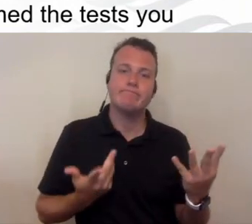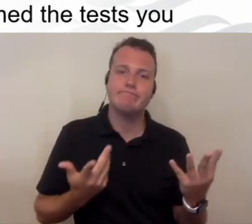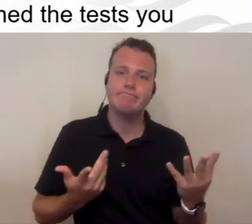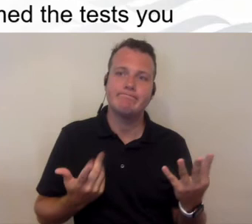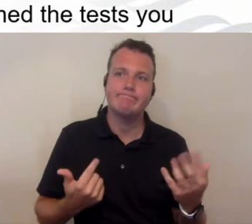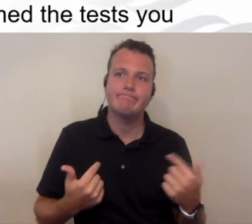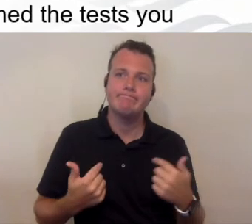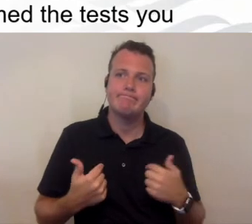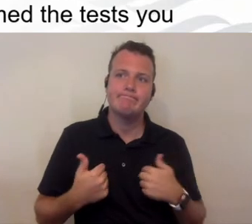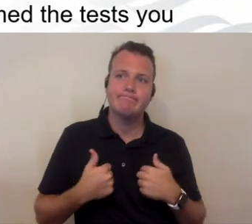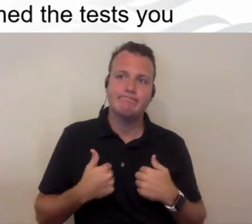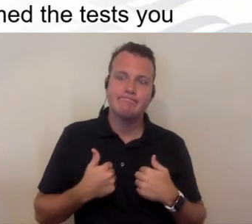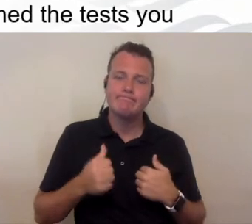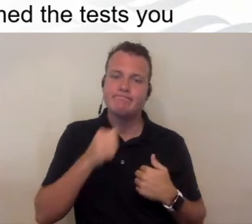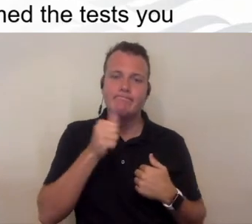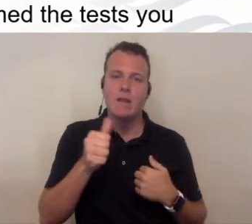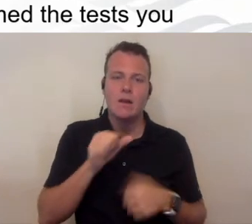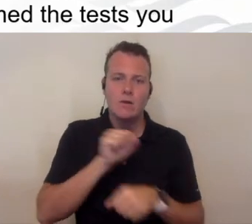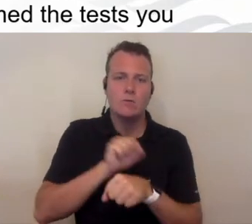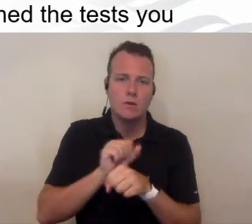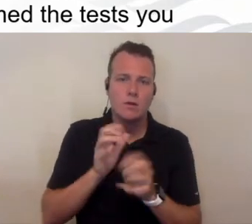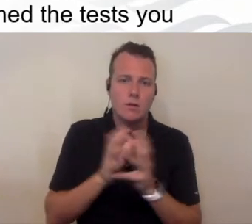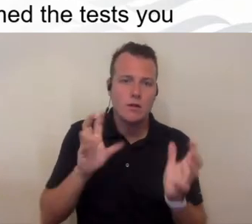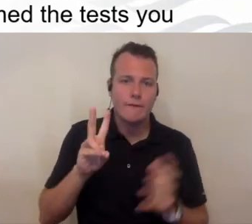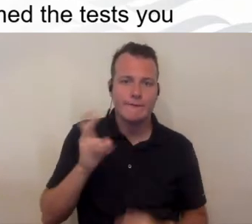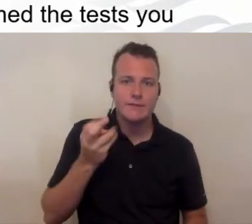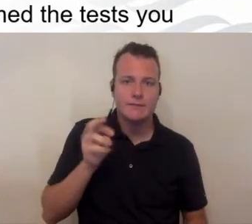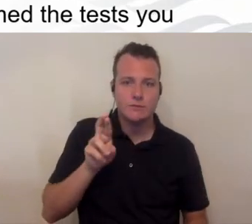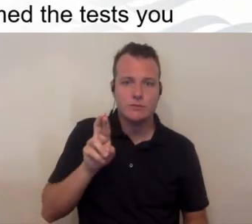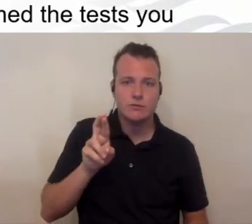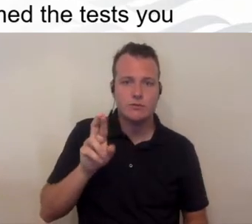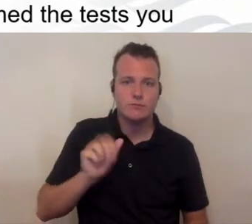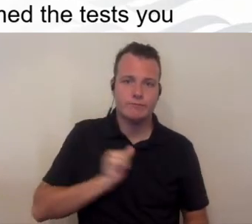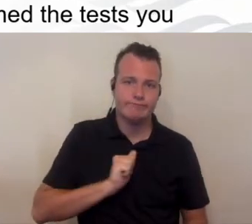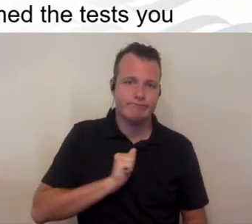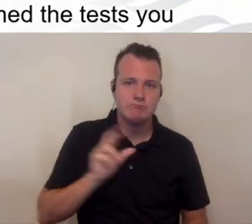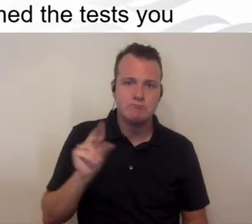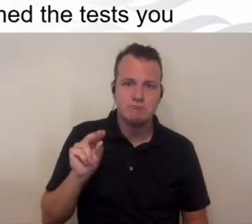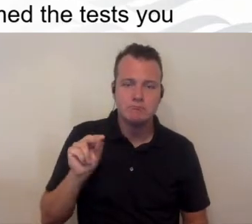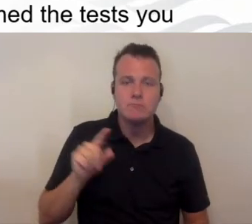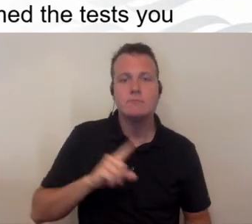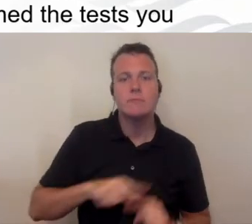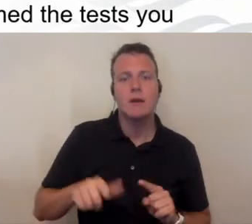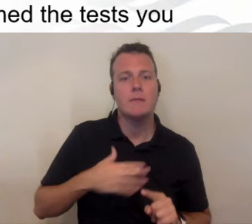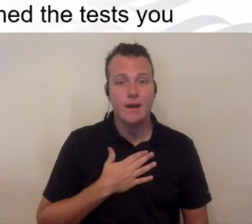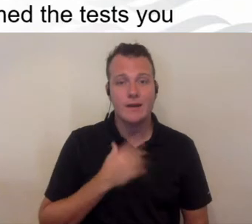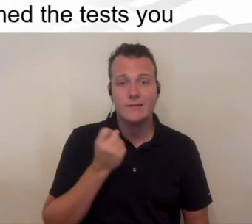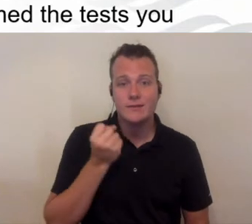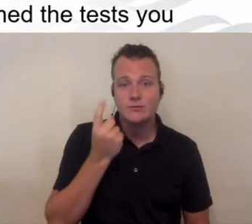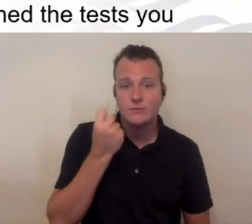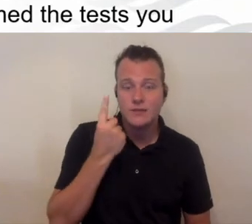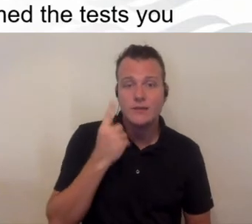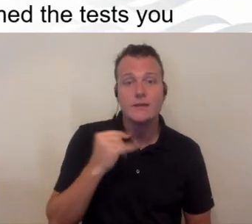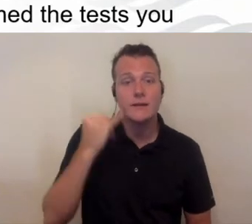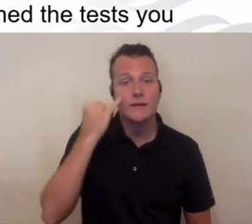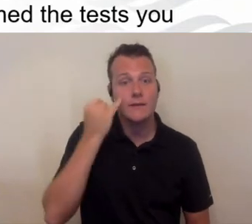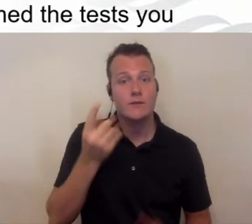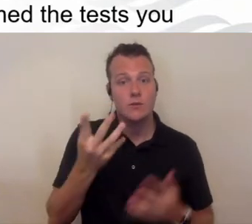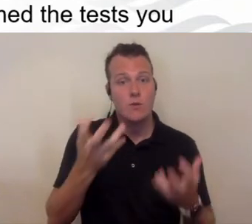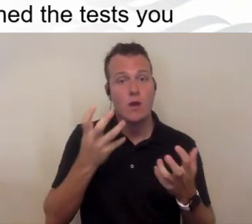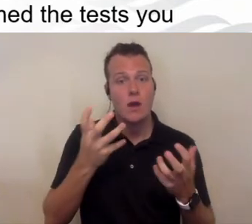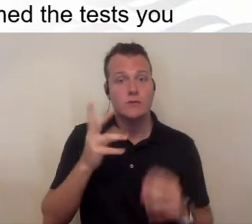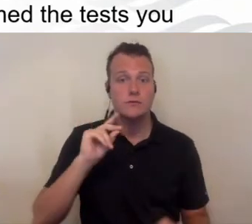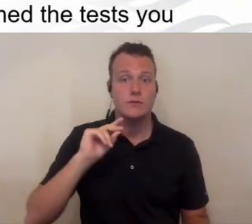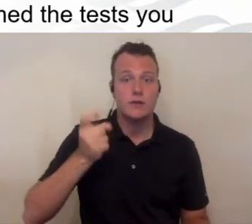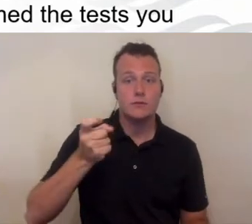understand I've not been done very much vestibular work myself, but my understanding is if you want to